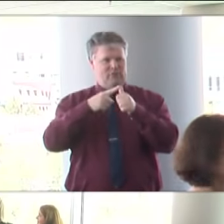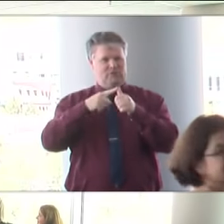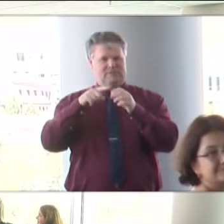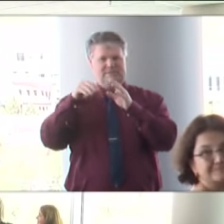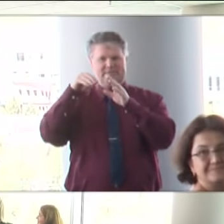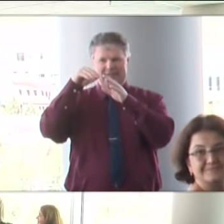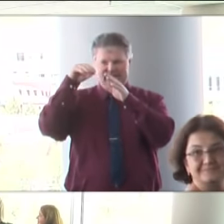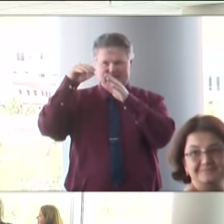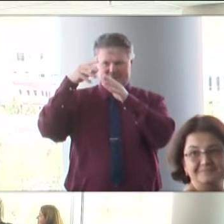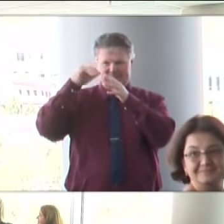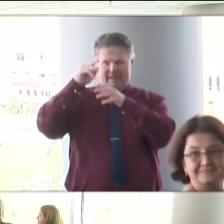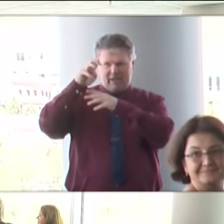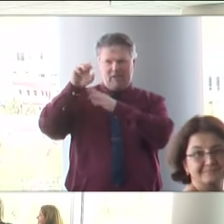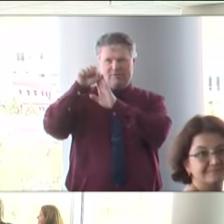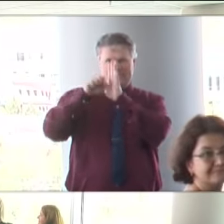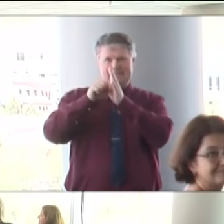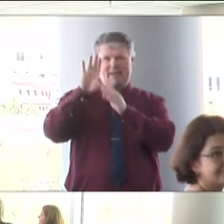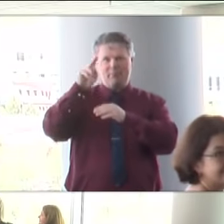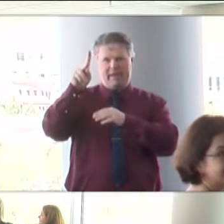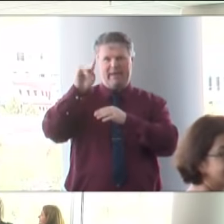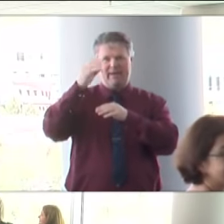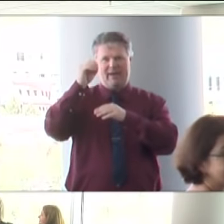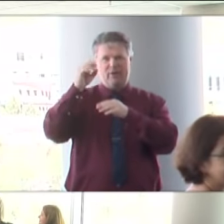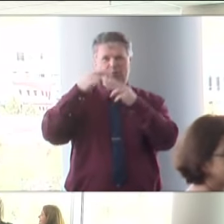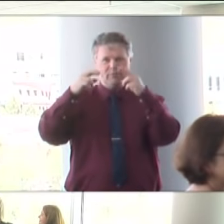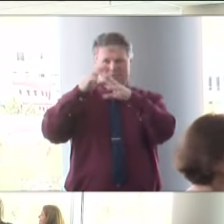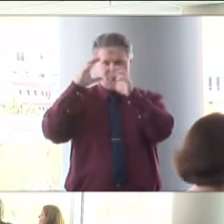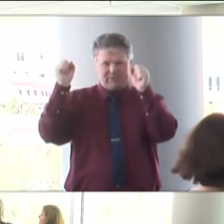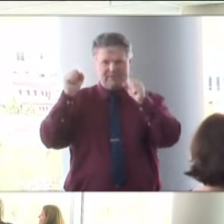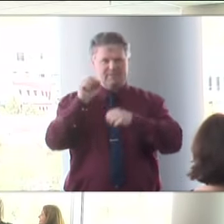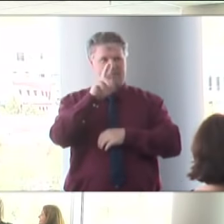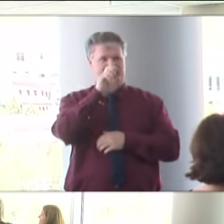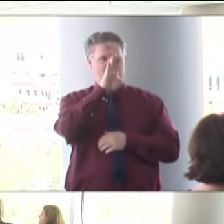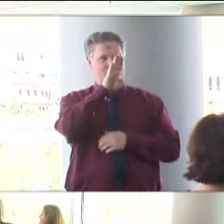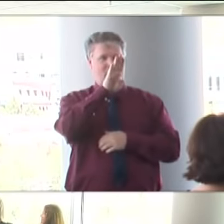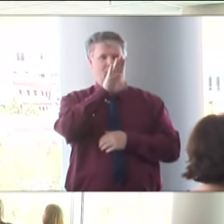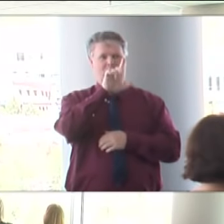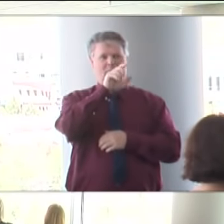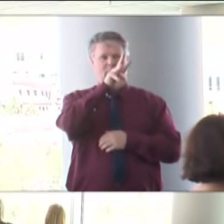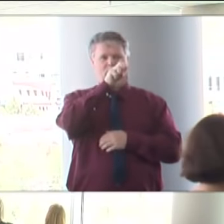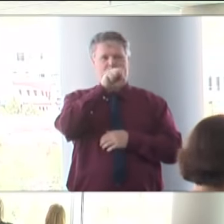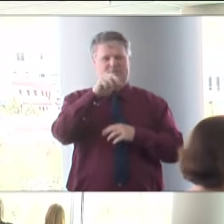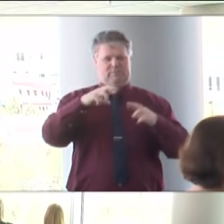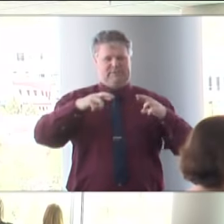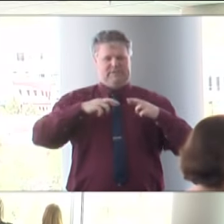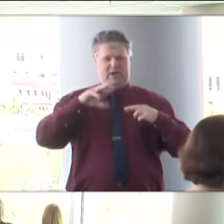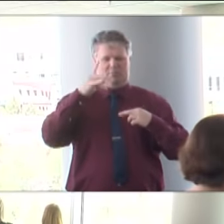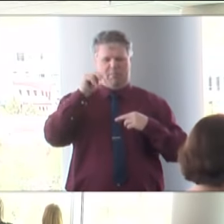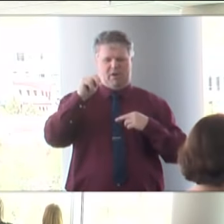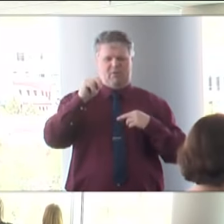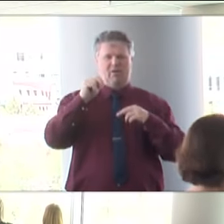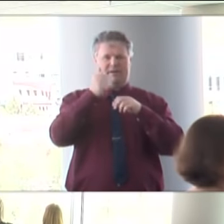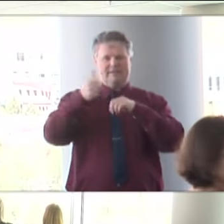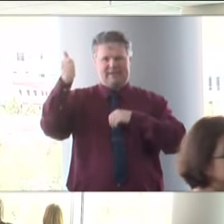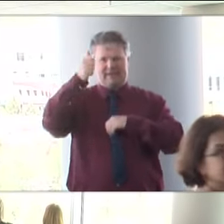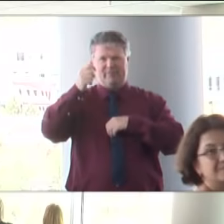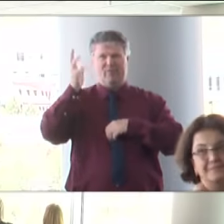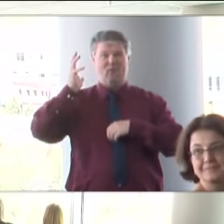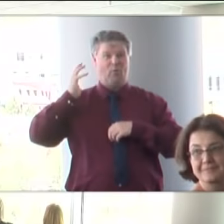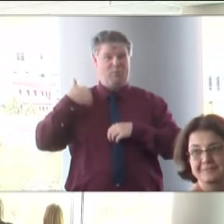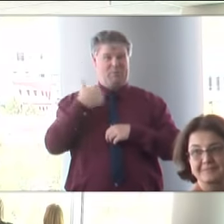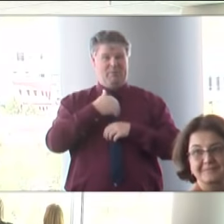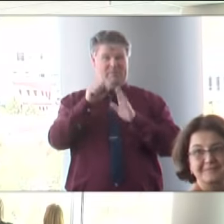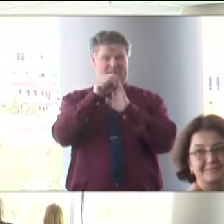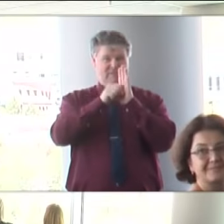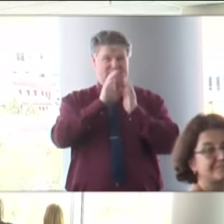Bank, Idaho Region President. And Rod Lewis, Retired Micron Technology Executive and Former Member of the State Board of Education.